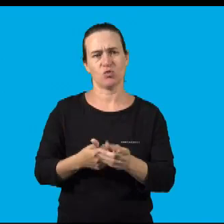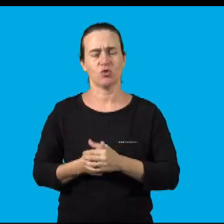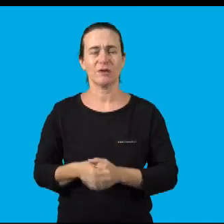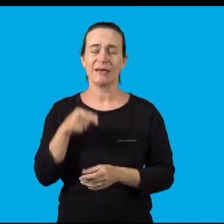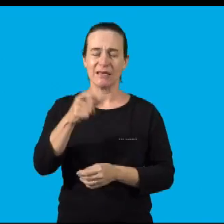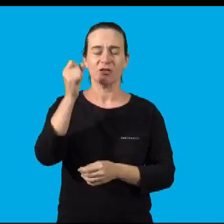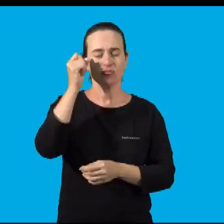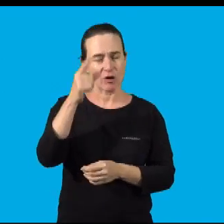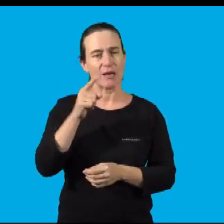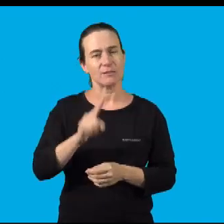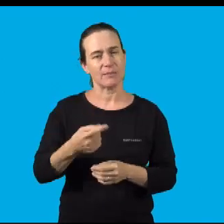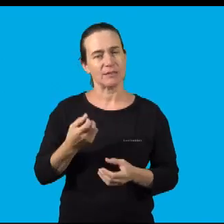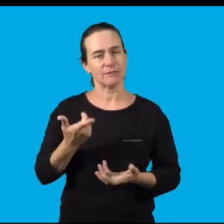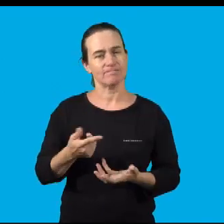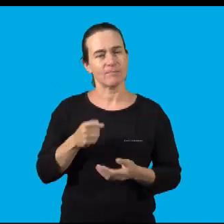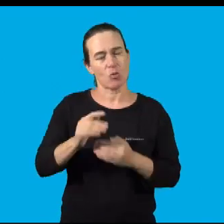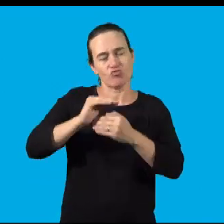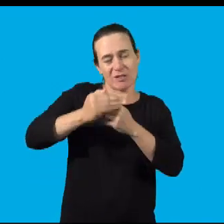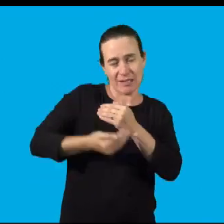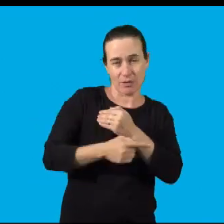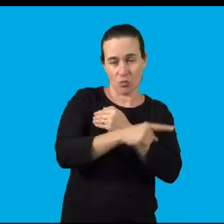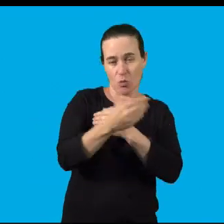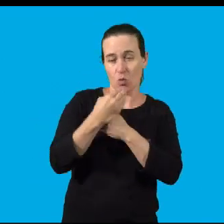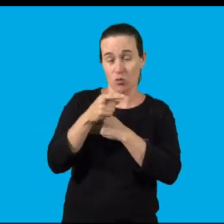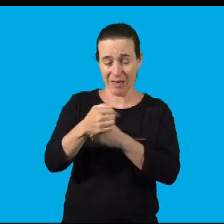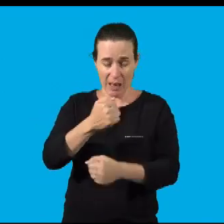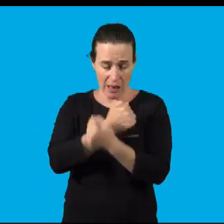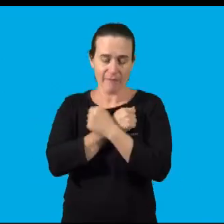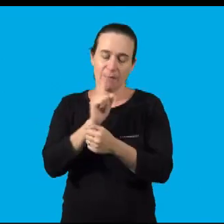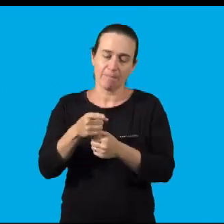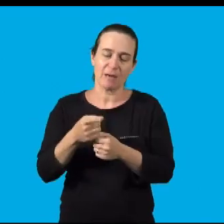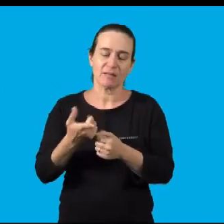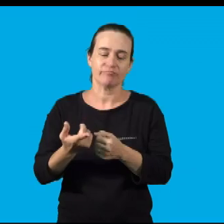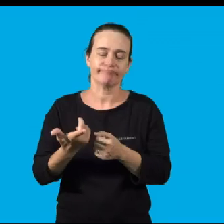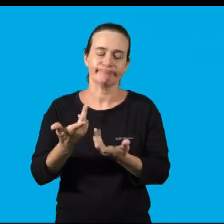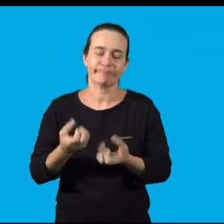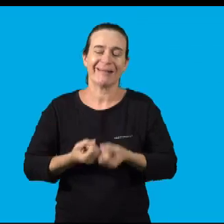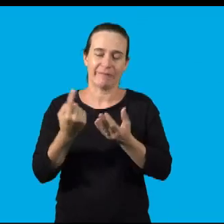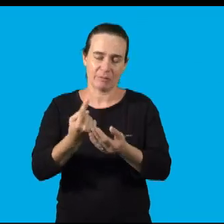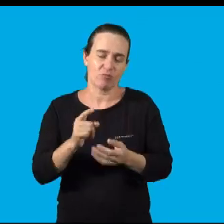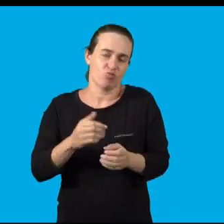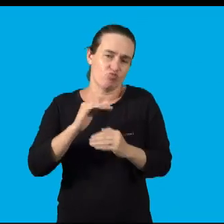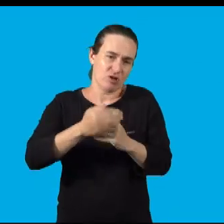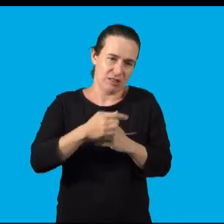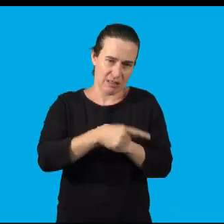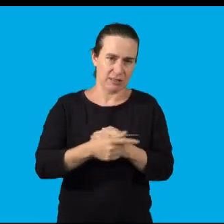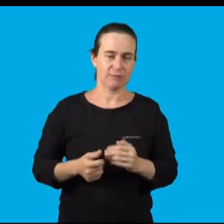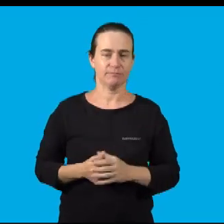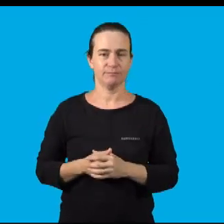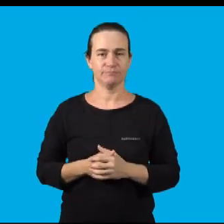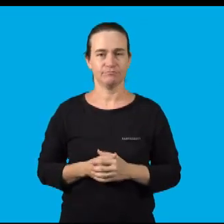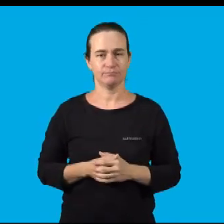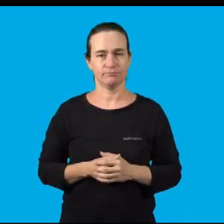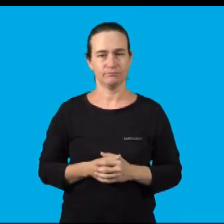he has to be selfless to protect the ones he loves. So here we have our second